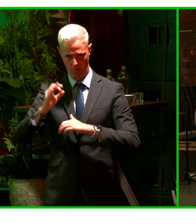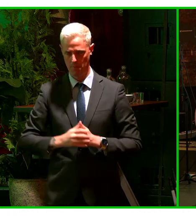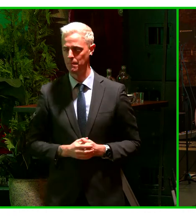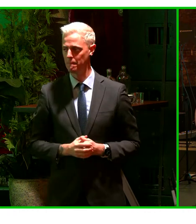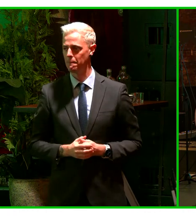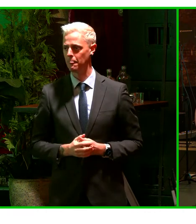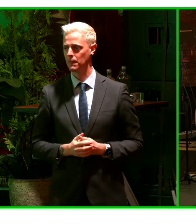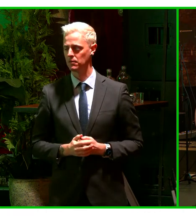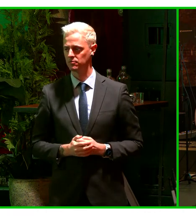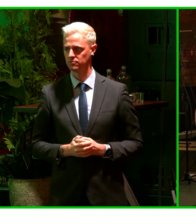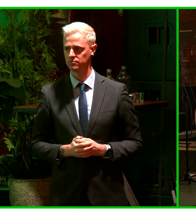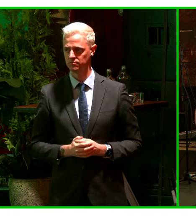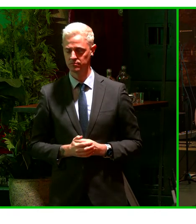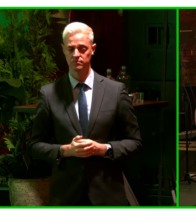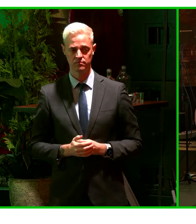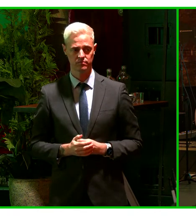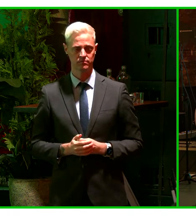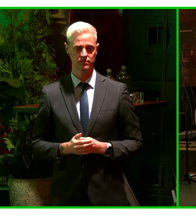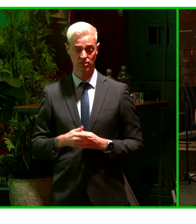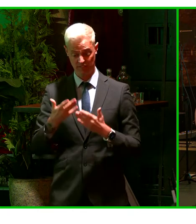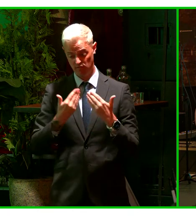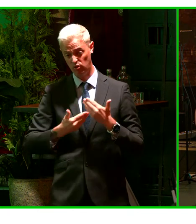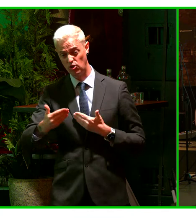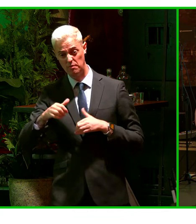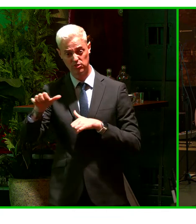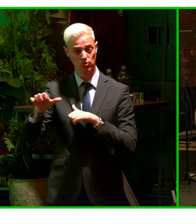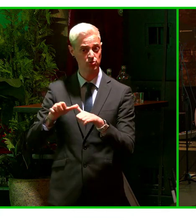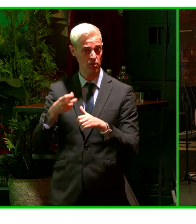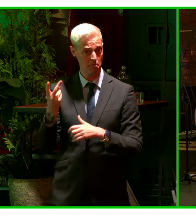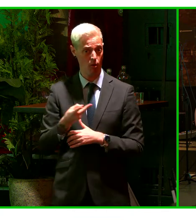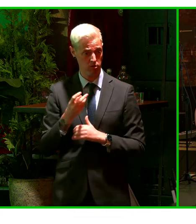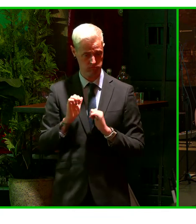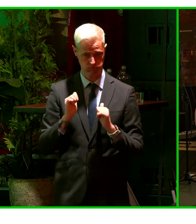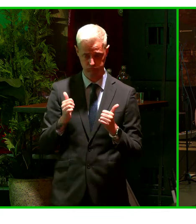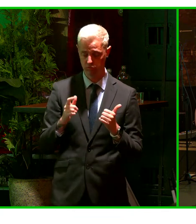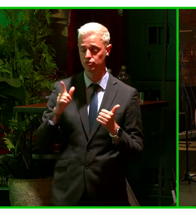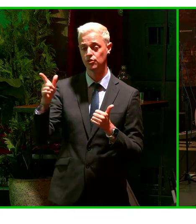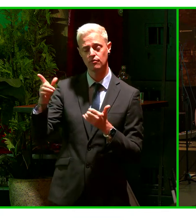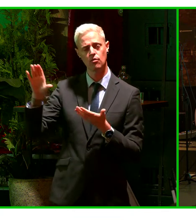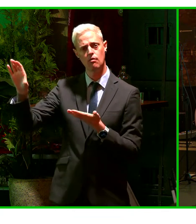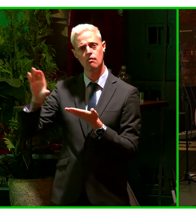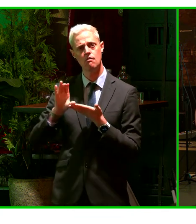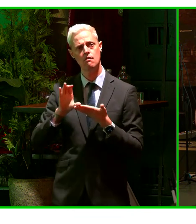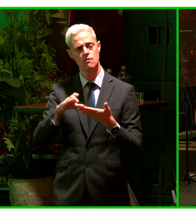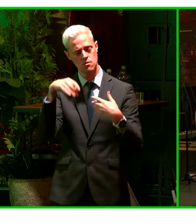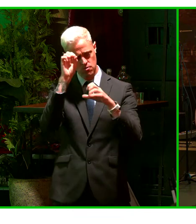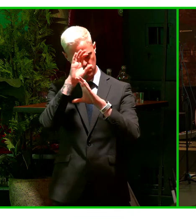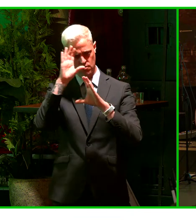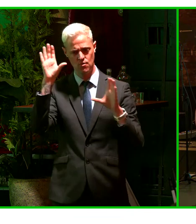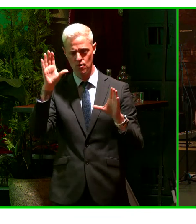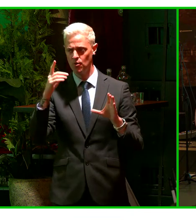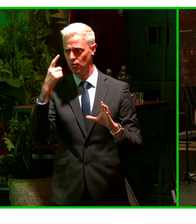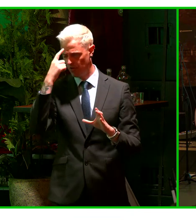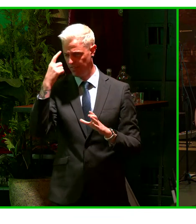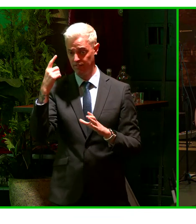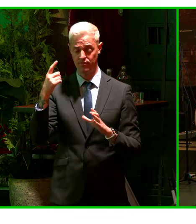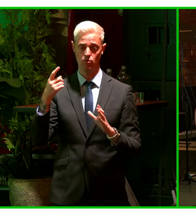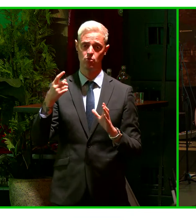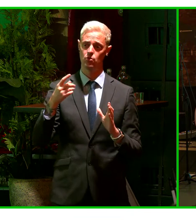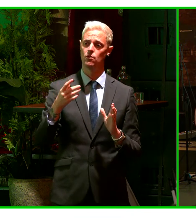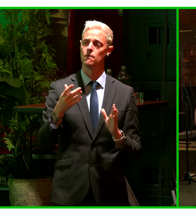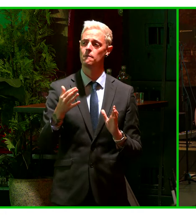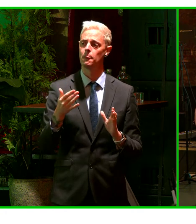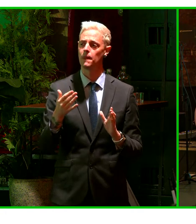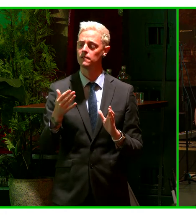coming out in the short term. To put some of it into context, we estimate that the heat and buildings